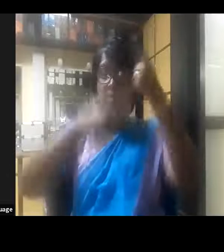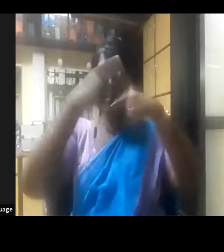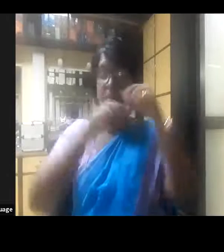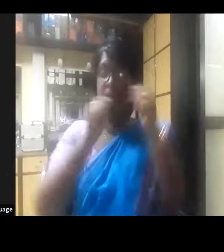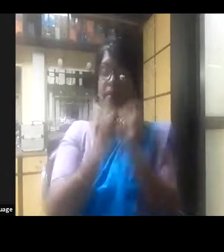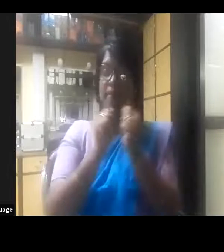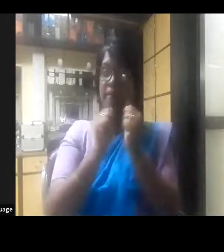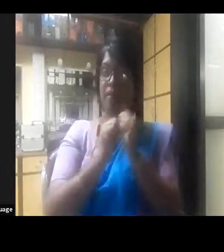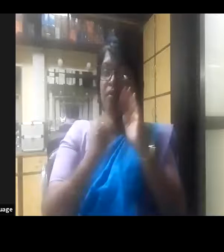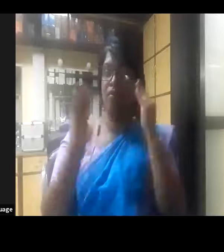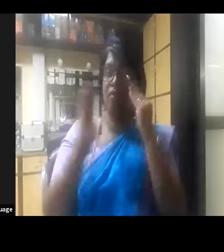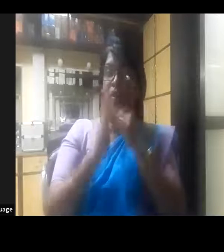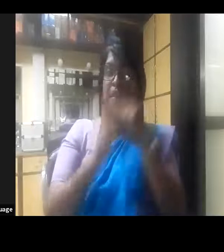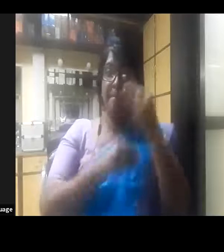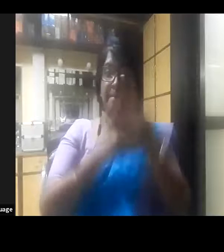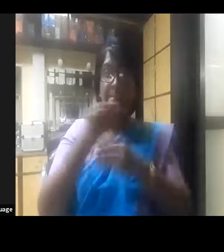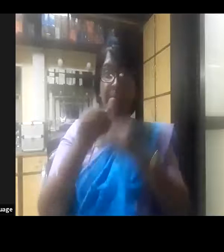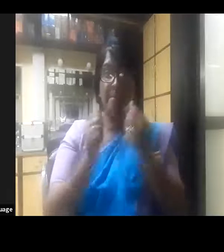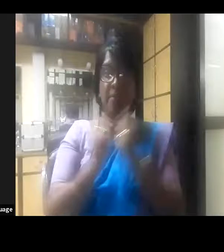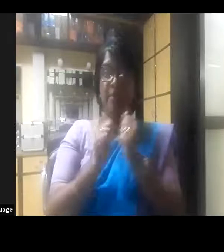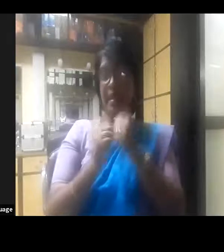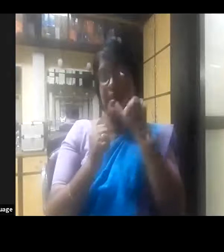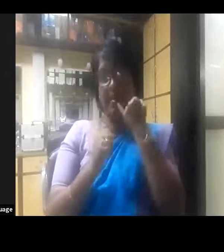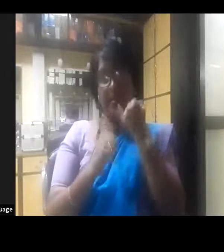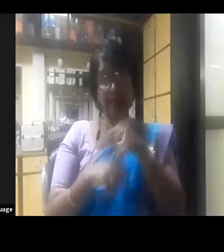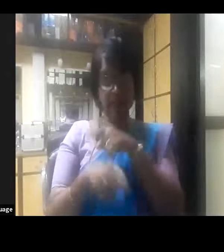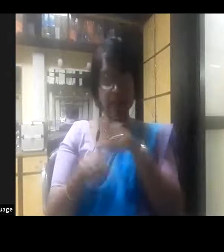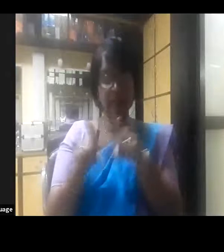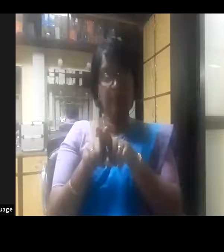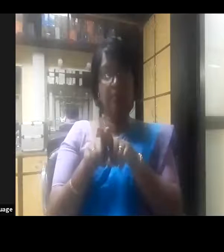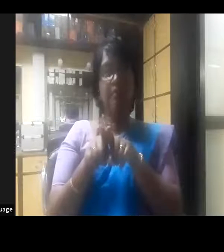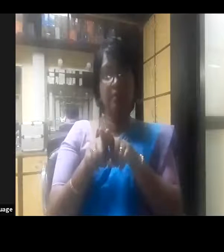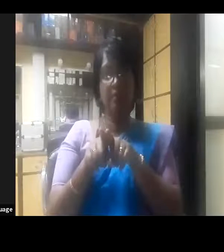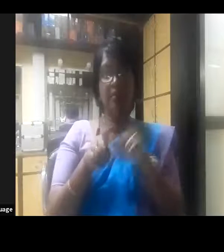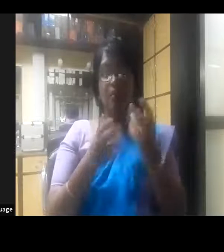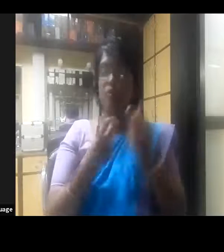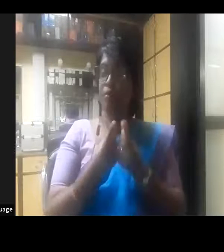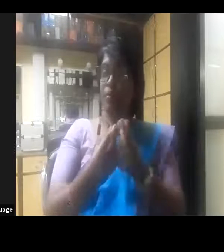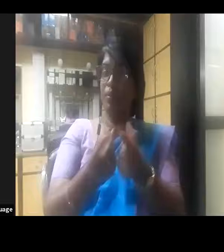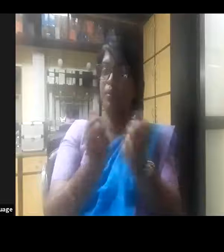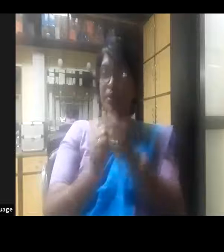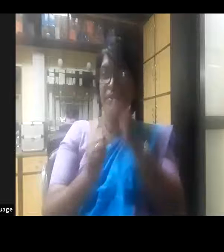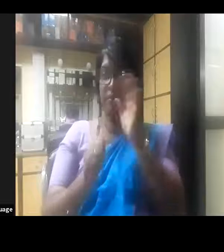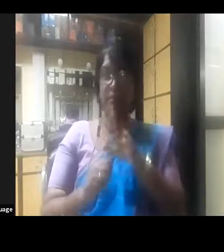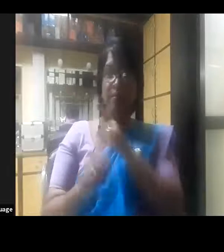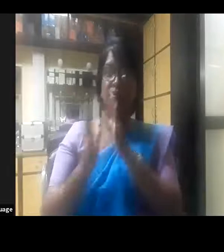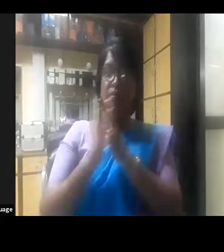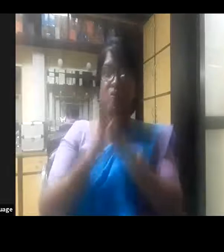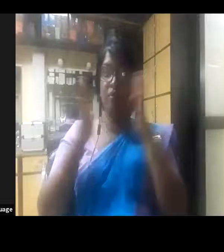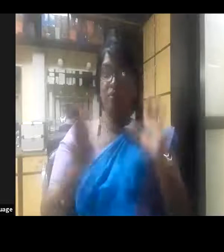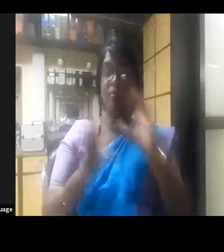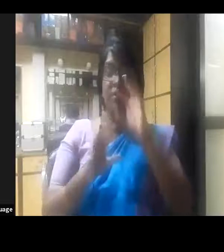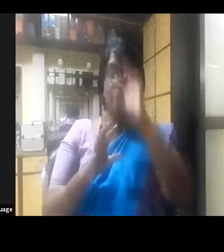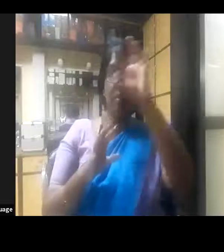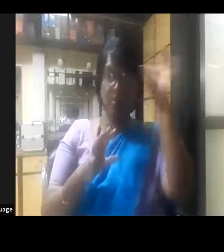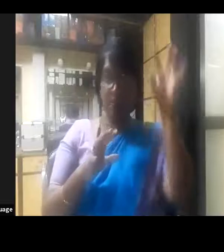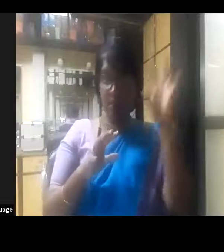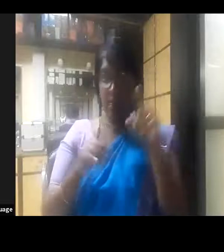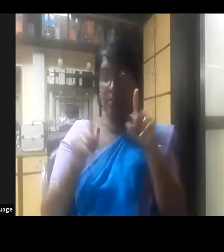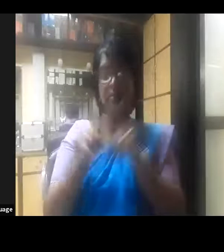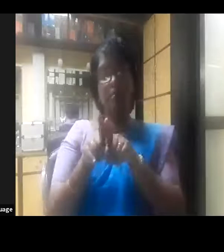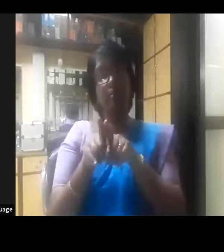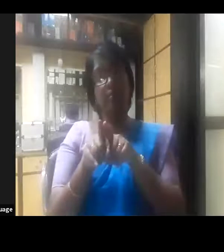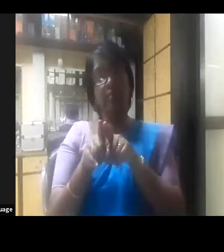effective, and efficient. Most countries have set up a national single window linking up